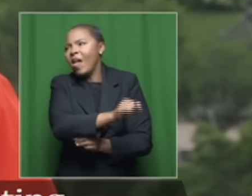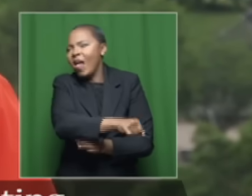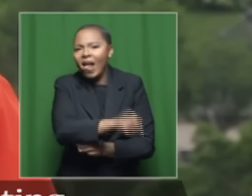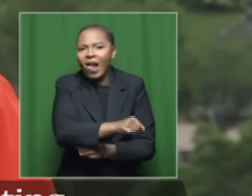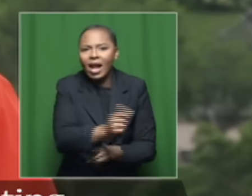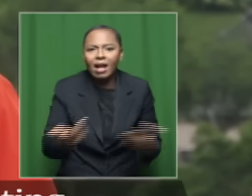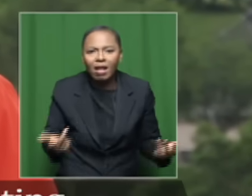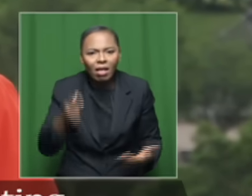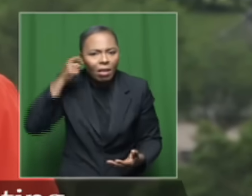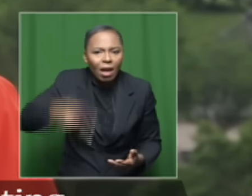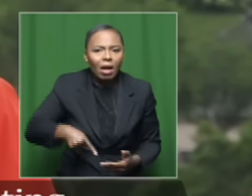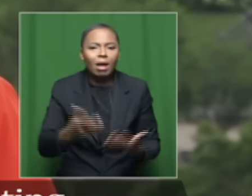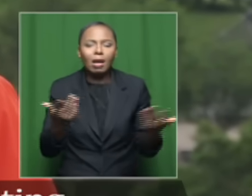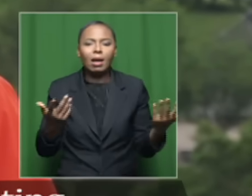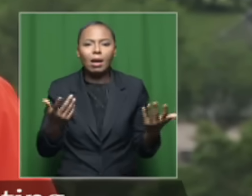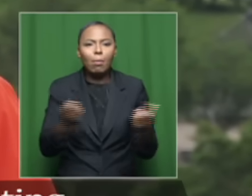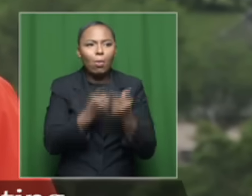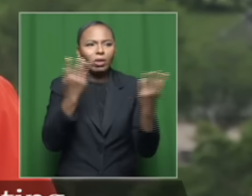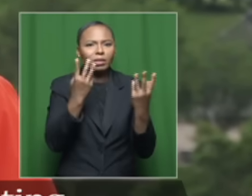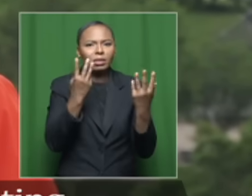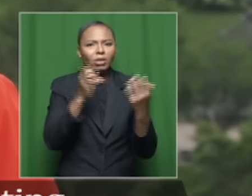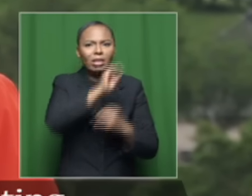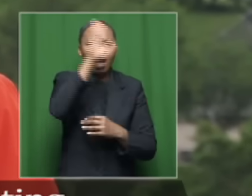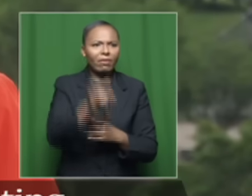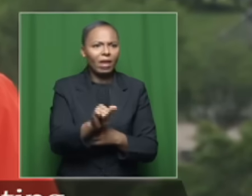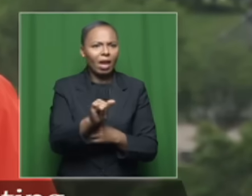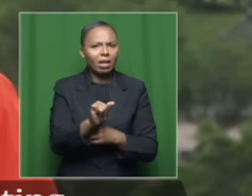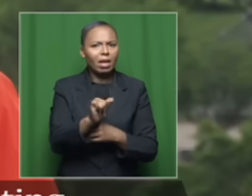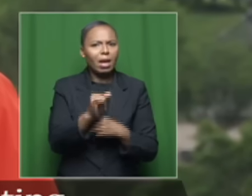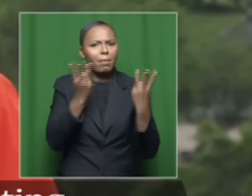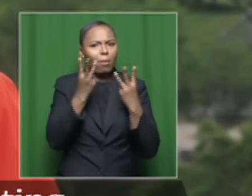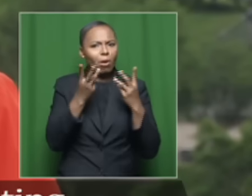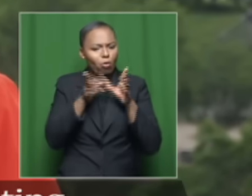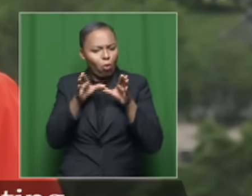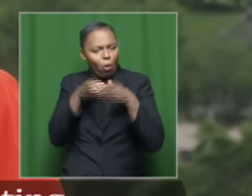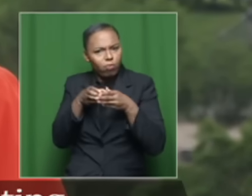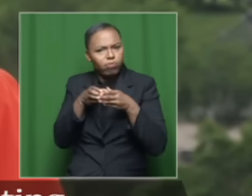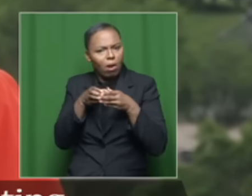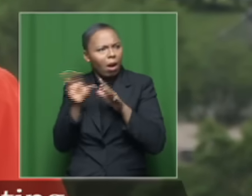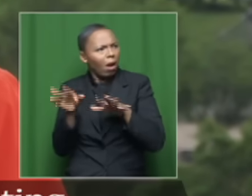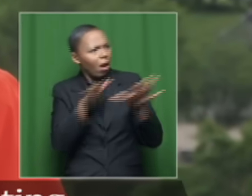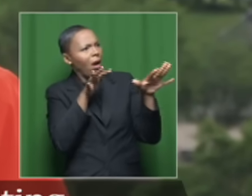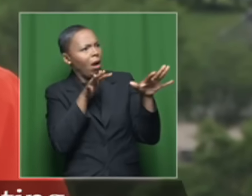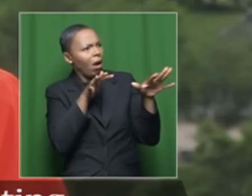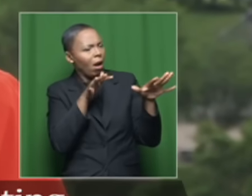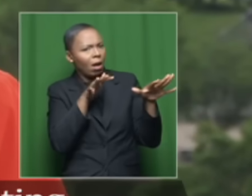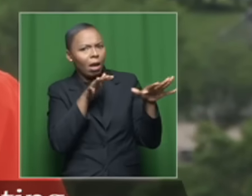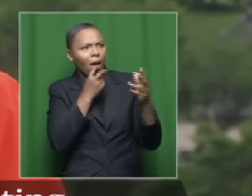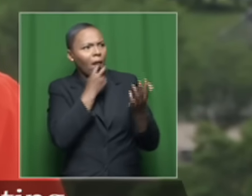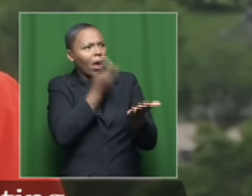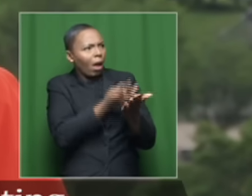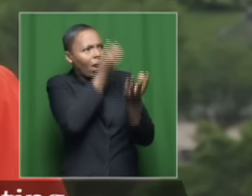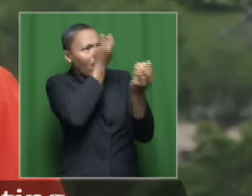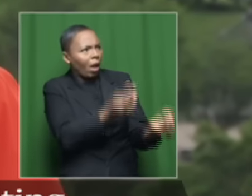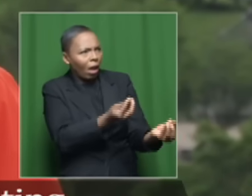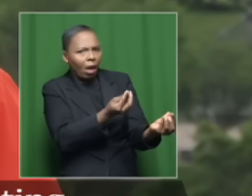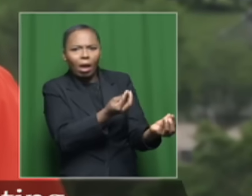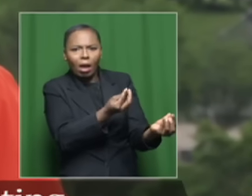African delegation looked very surprised by this video being played. It seems to have come as something of an